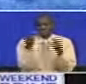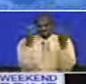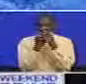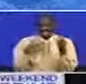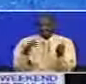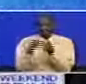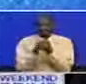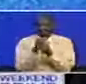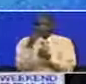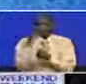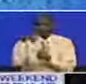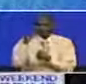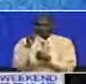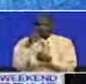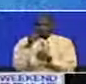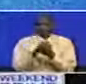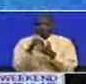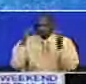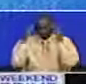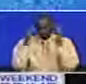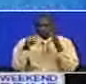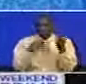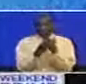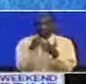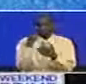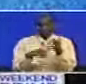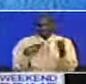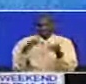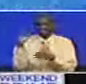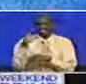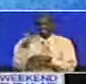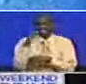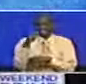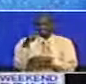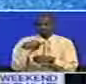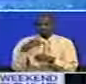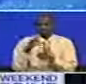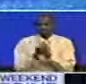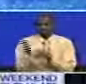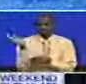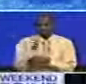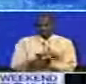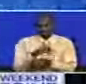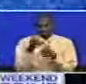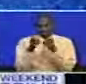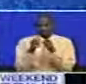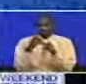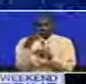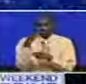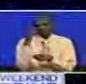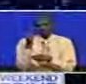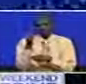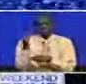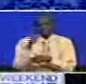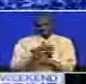4 p.m. when the Court of Appeal ordered the Communication Commission of Kenya to restore analog transmission for 45